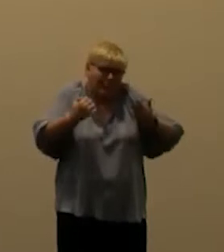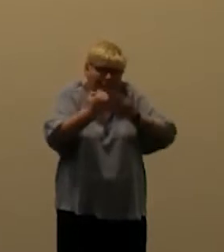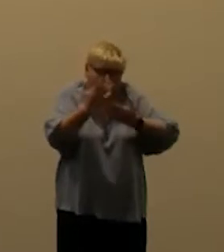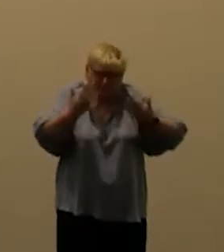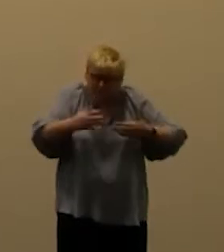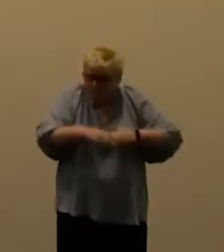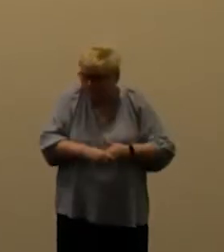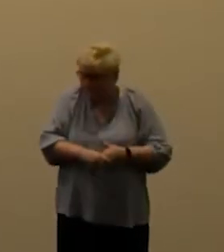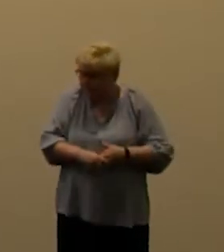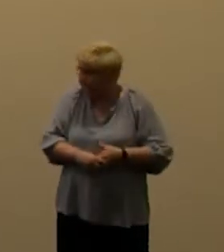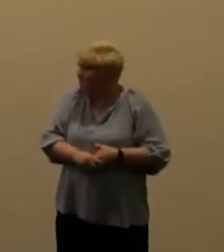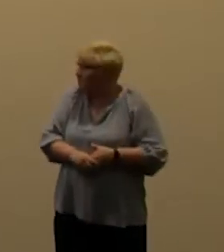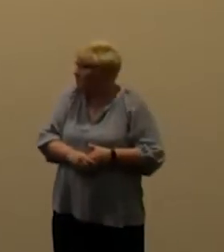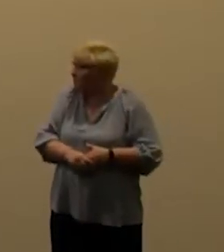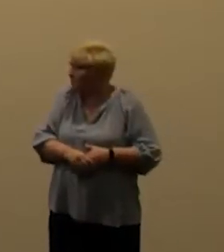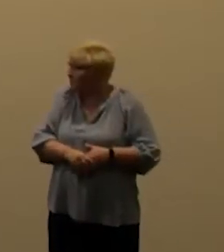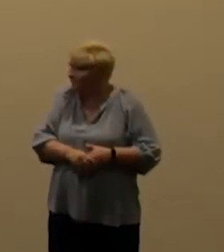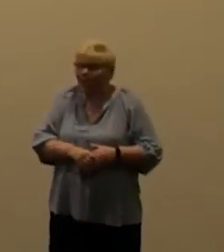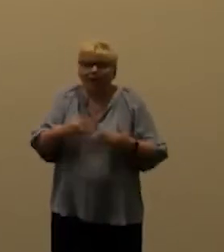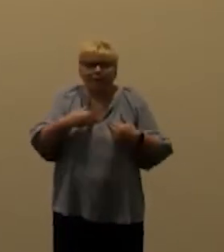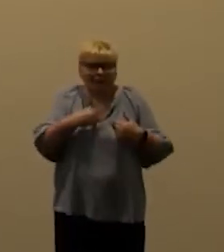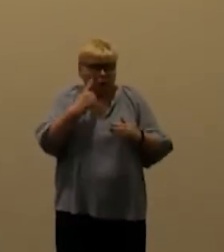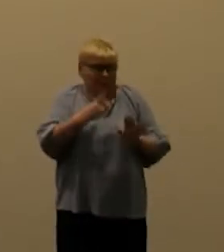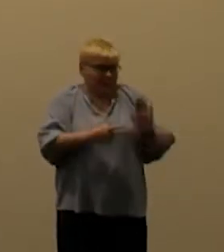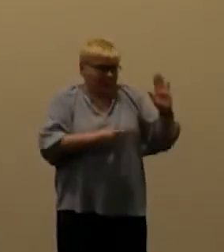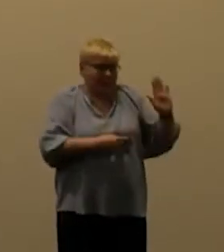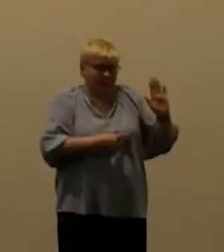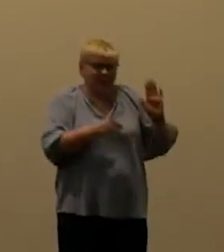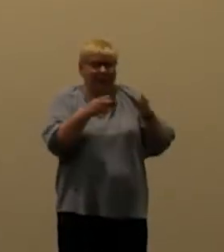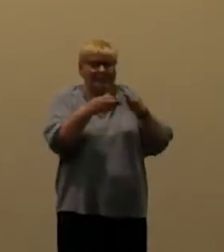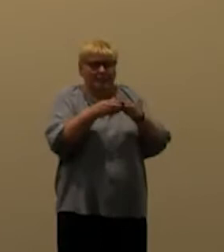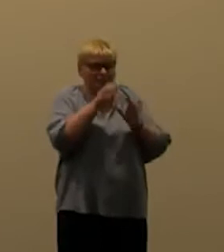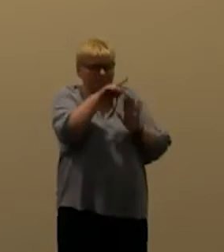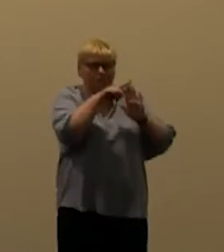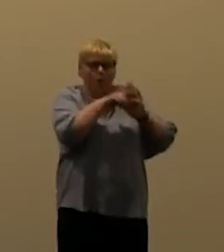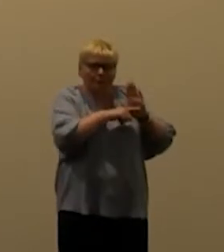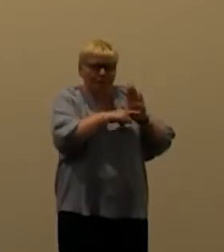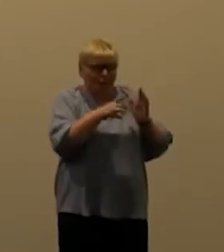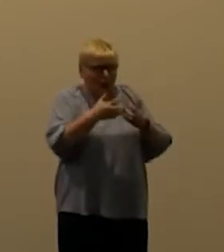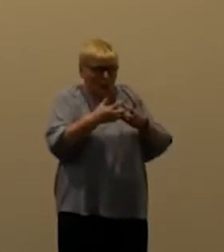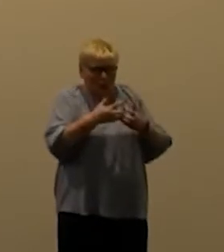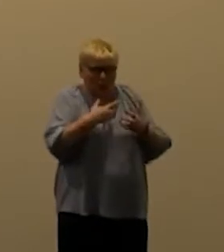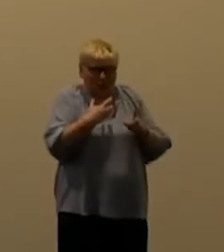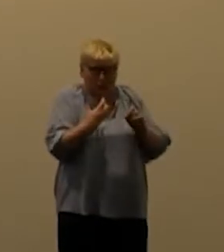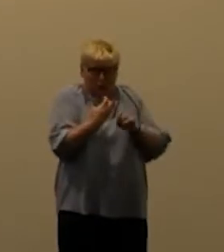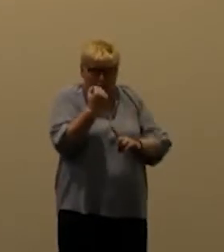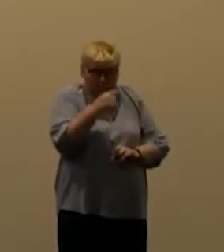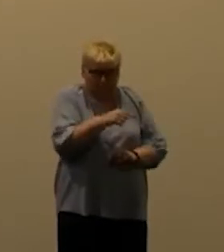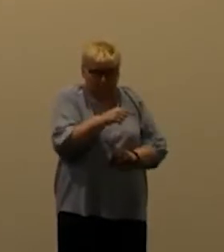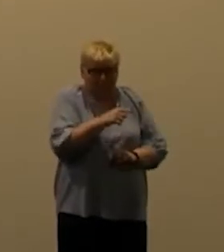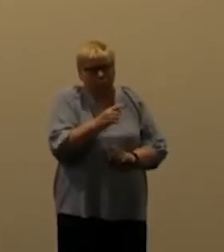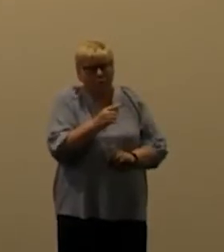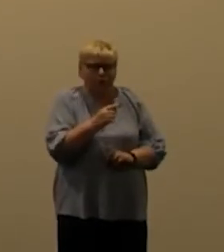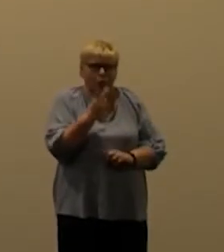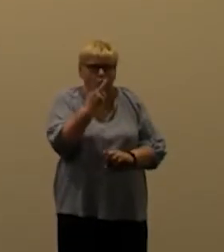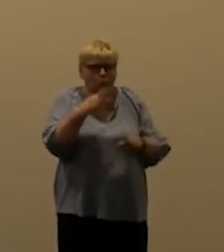thing. For me, you can see on the right, we're just doing a Teams messaging policy. And how might we achieve that? There's kind of two approaches